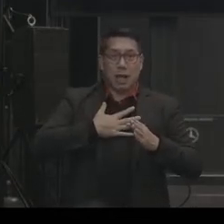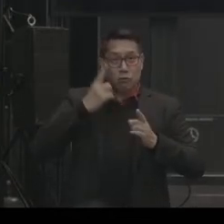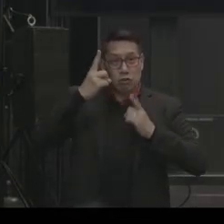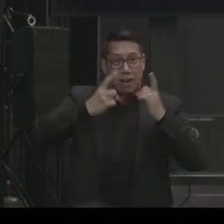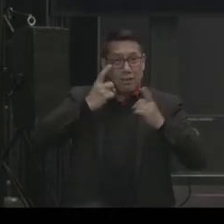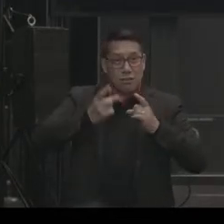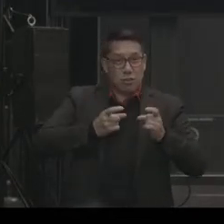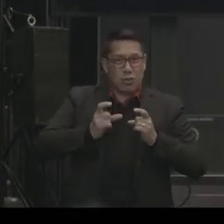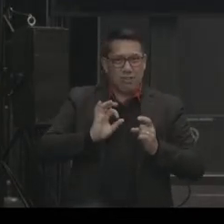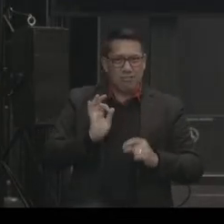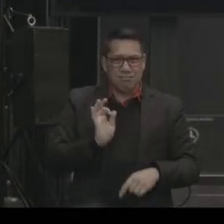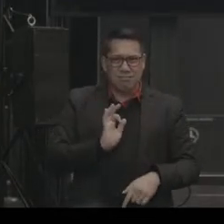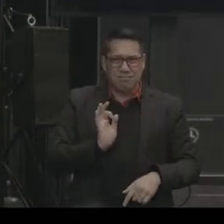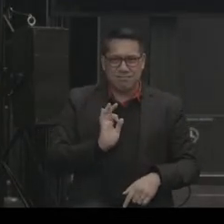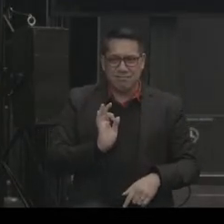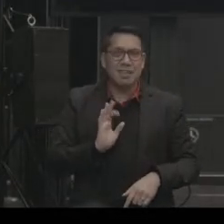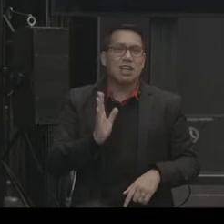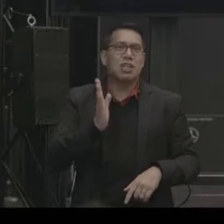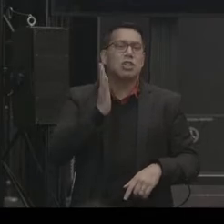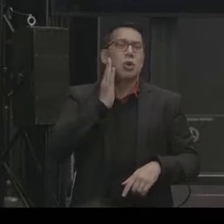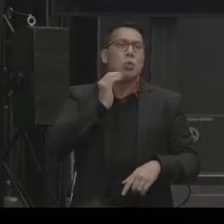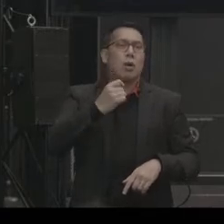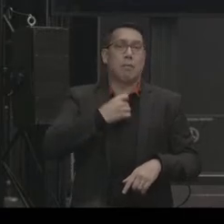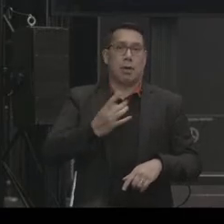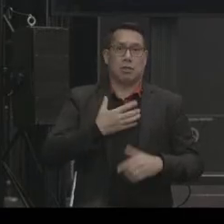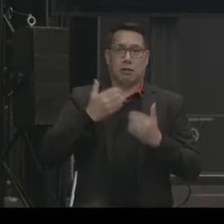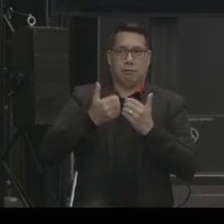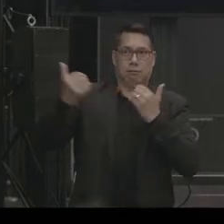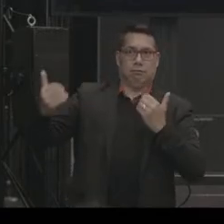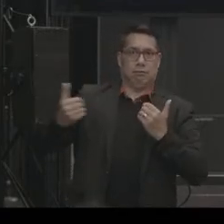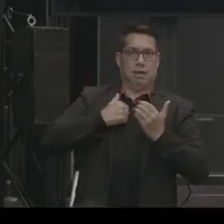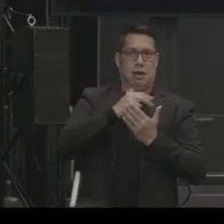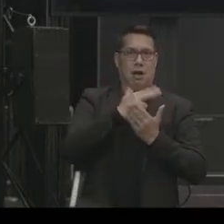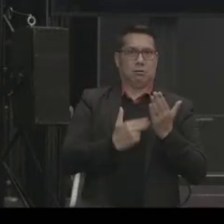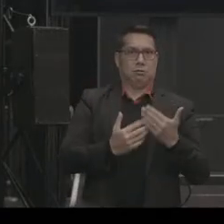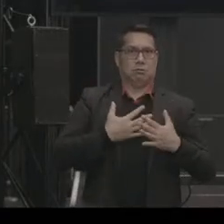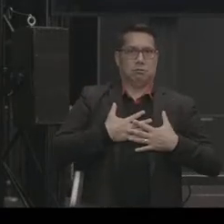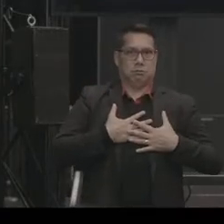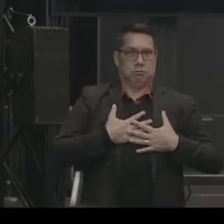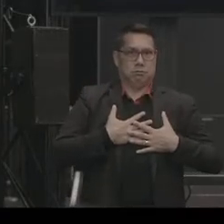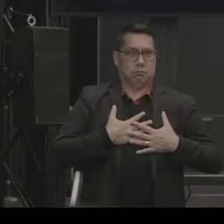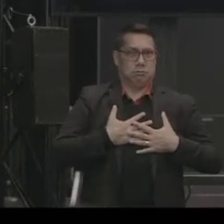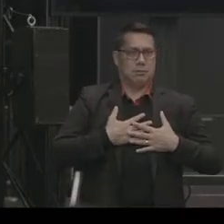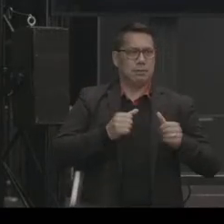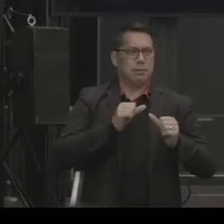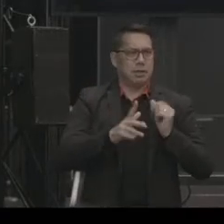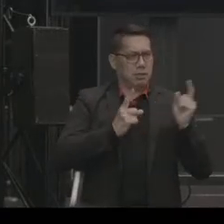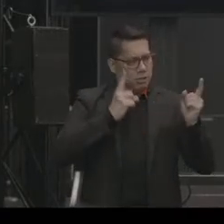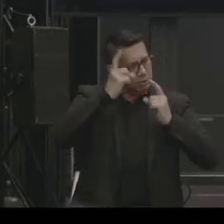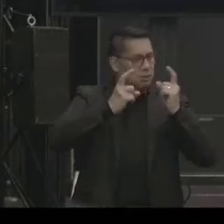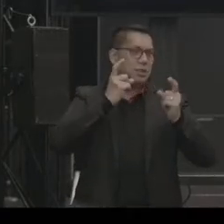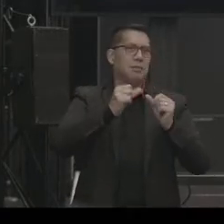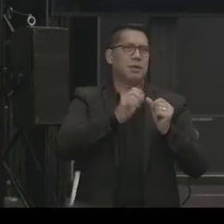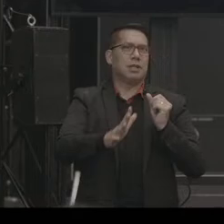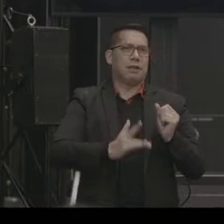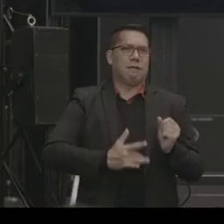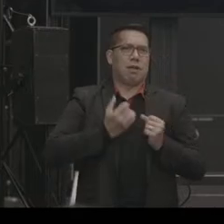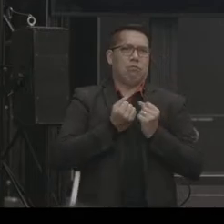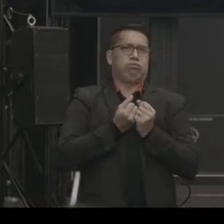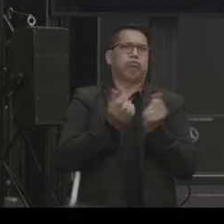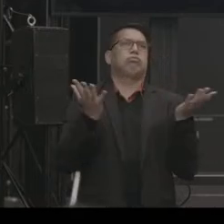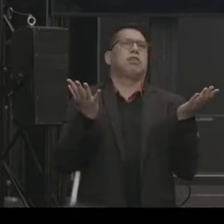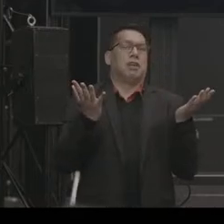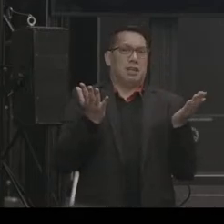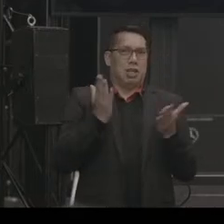control. So when I'm doing my own art, it's the most creative and most free I've ever felt, and it's